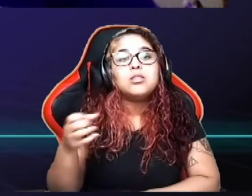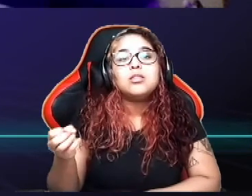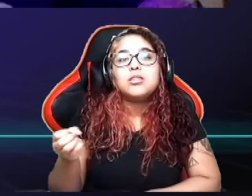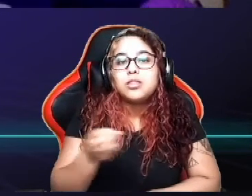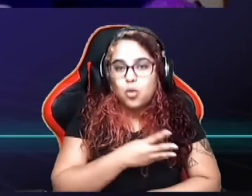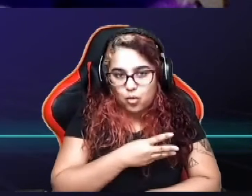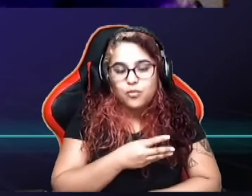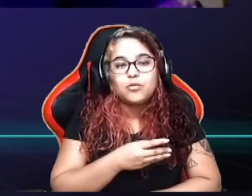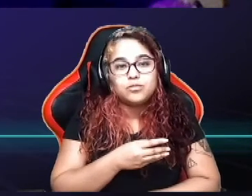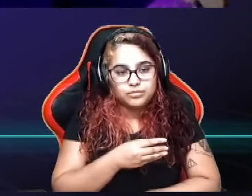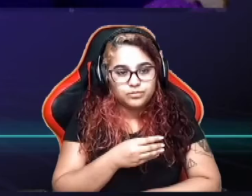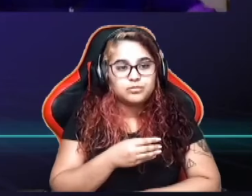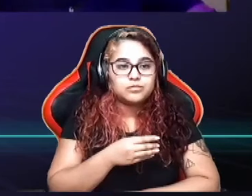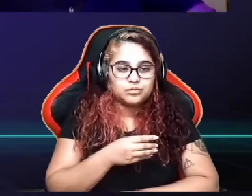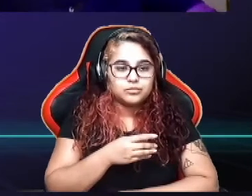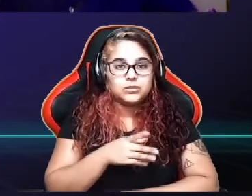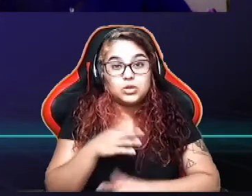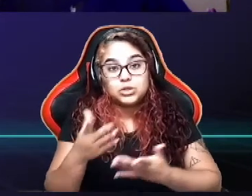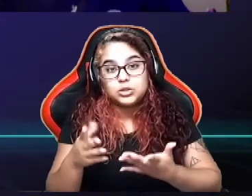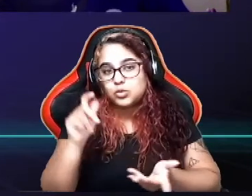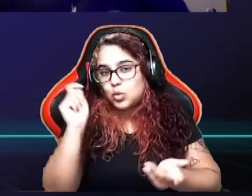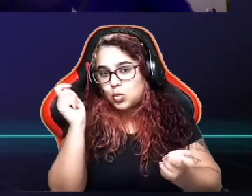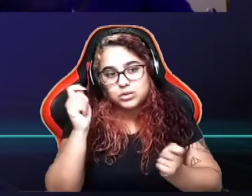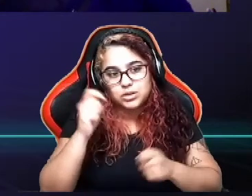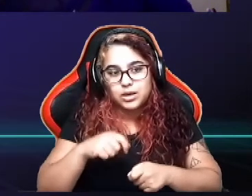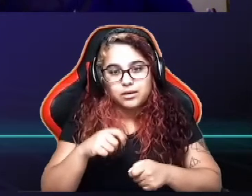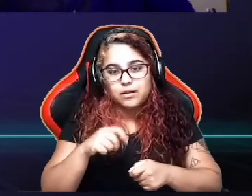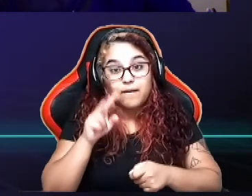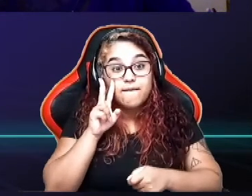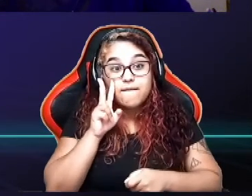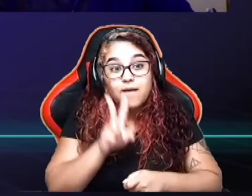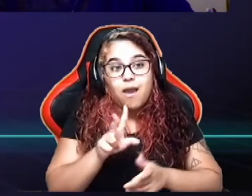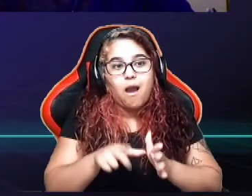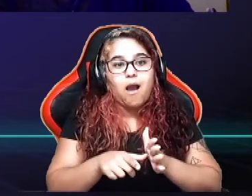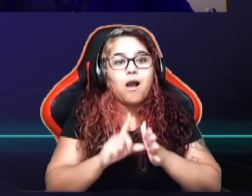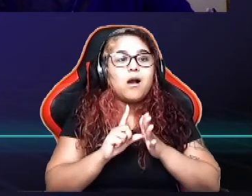the competitive mode in Gunstars is still in the early stage.